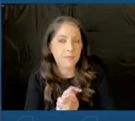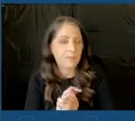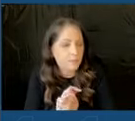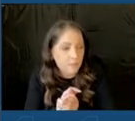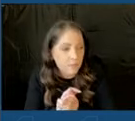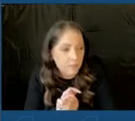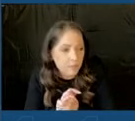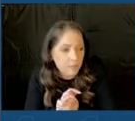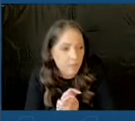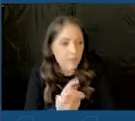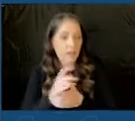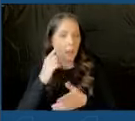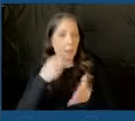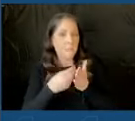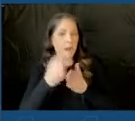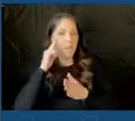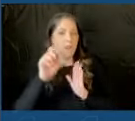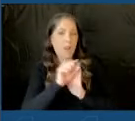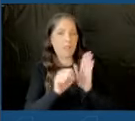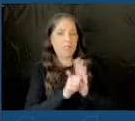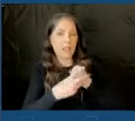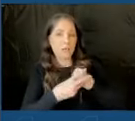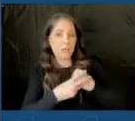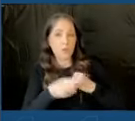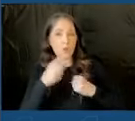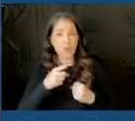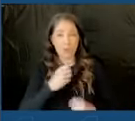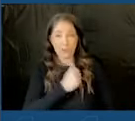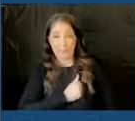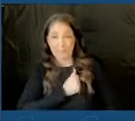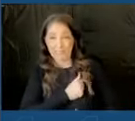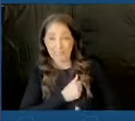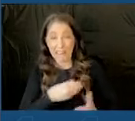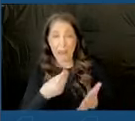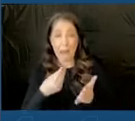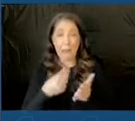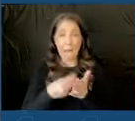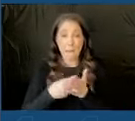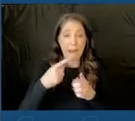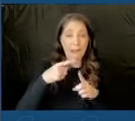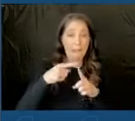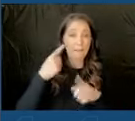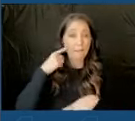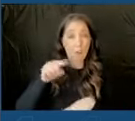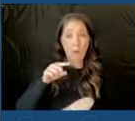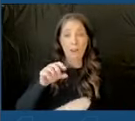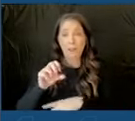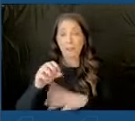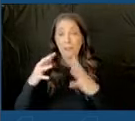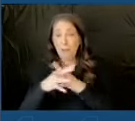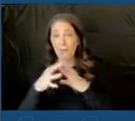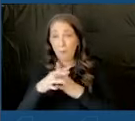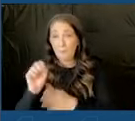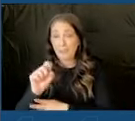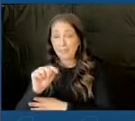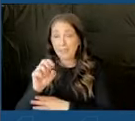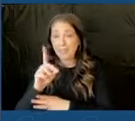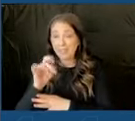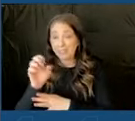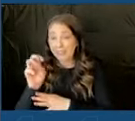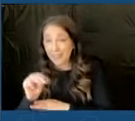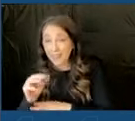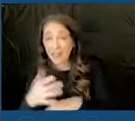state reserves. Do you regret maybe spending money on the Buffalo Billion Stadium and giving these discretionary funds to lawmakers and not setting that